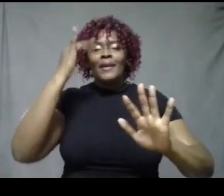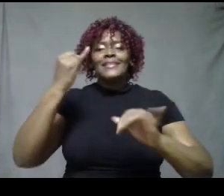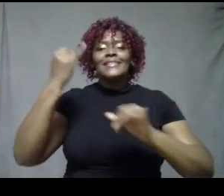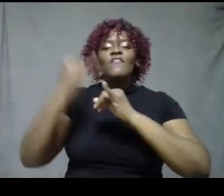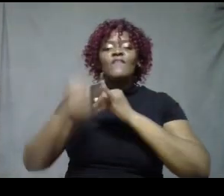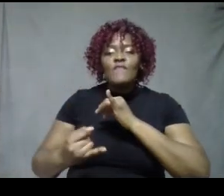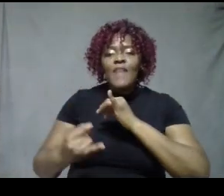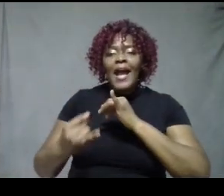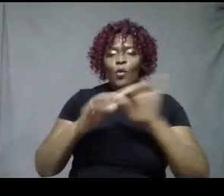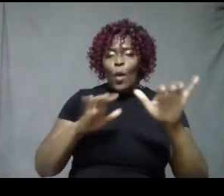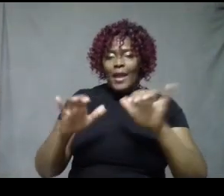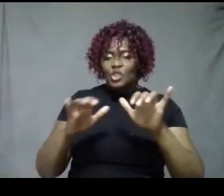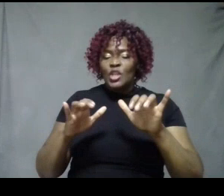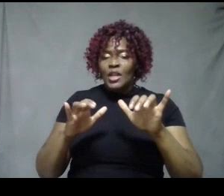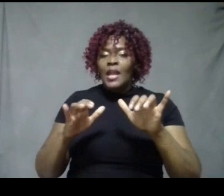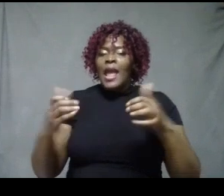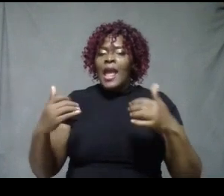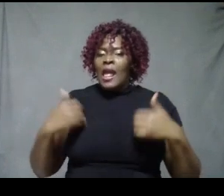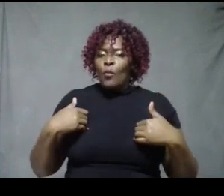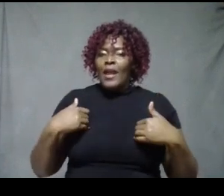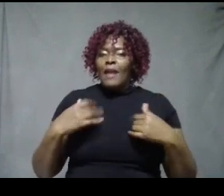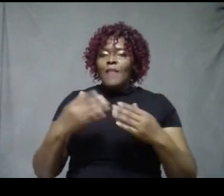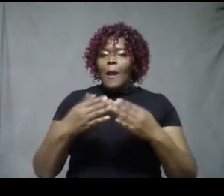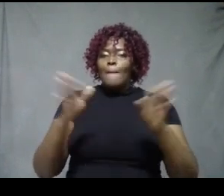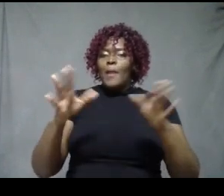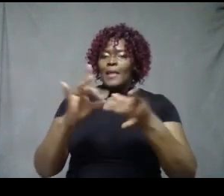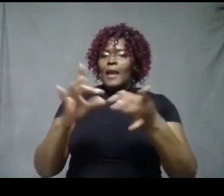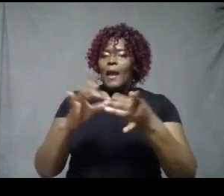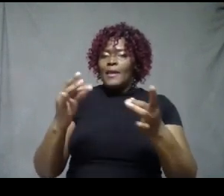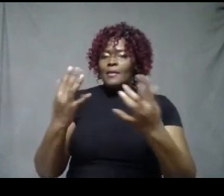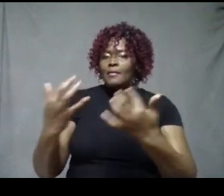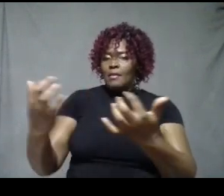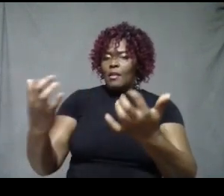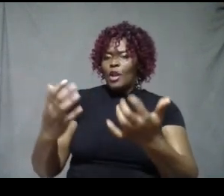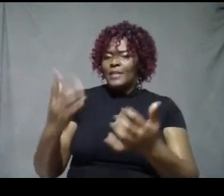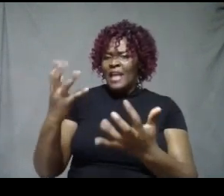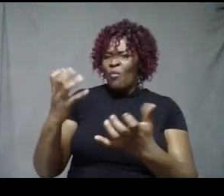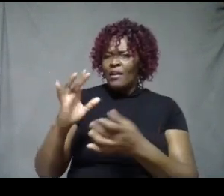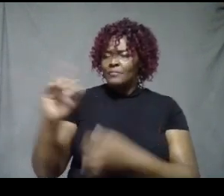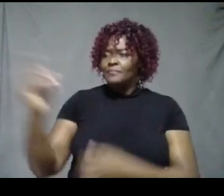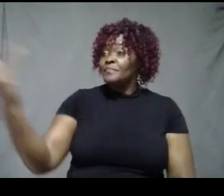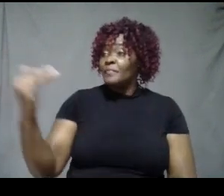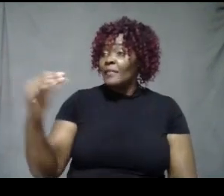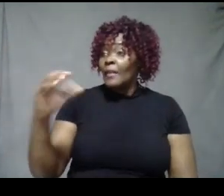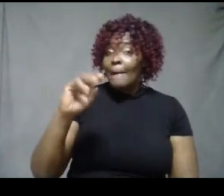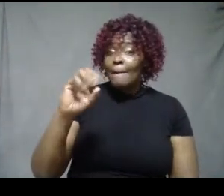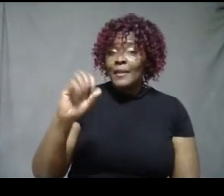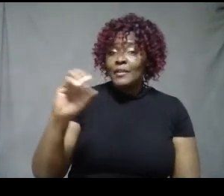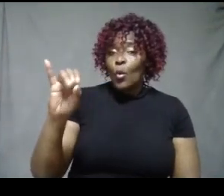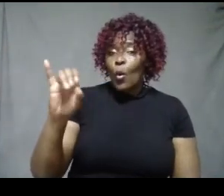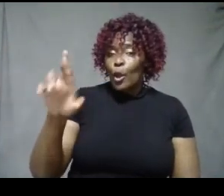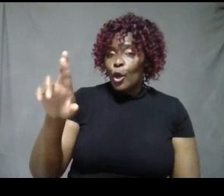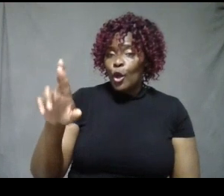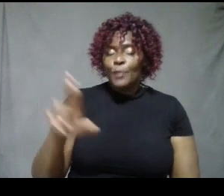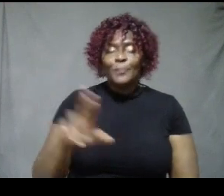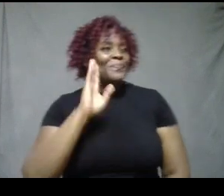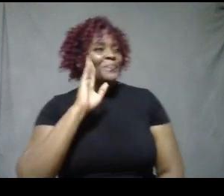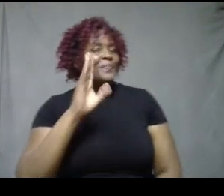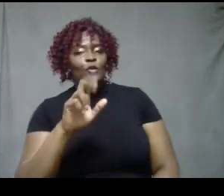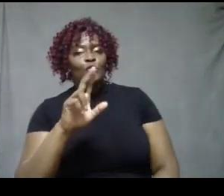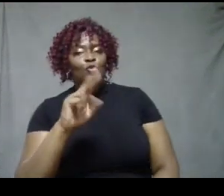on the program, and we do have a public comment speaker, I would like to hear public comments on this item. Ms. Oyer? Yep. Please begin when you're ready. Susan Oyer,